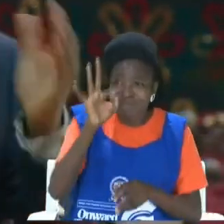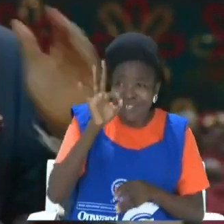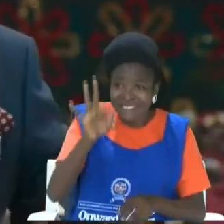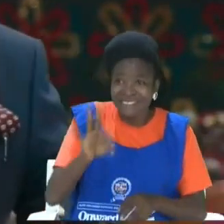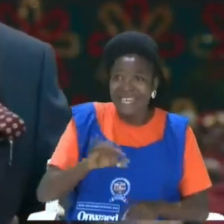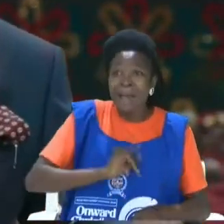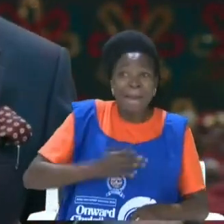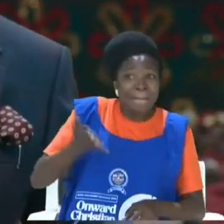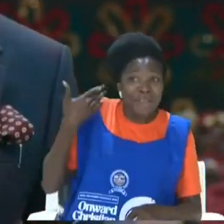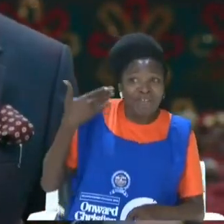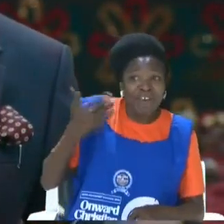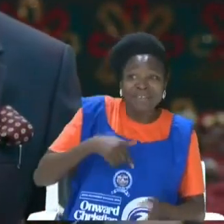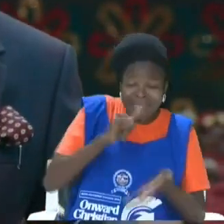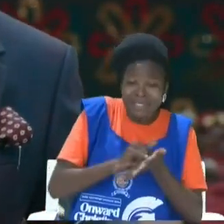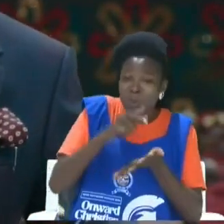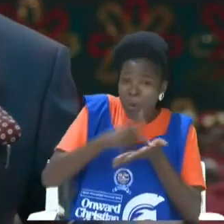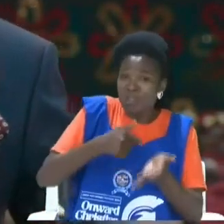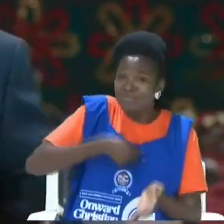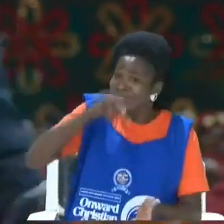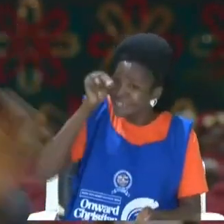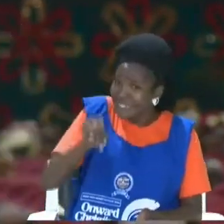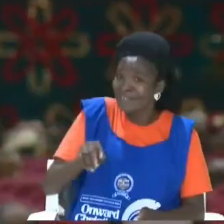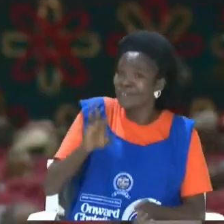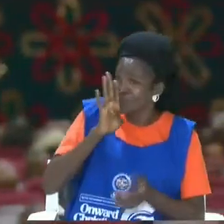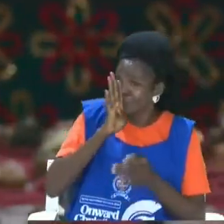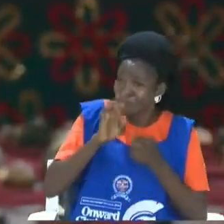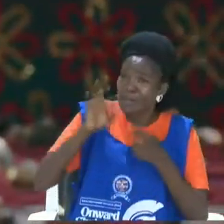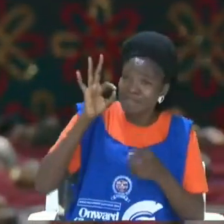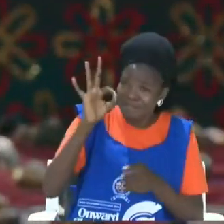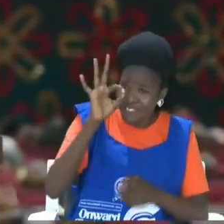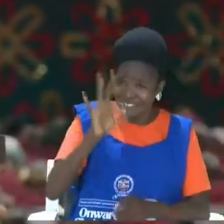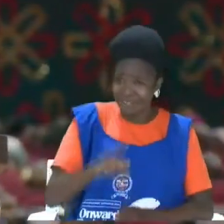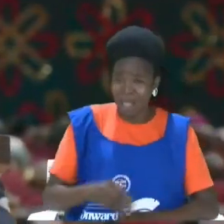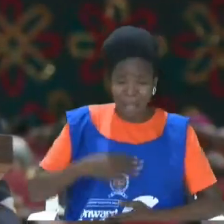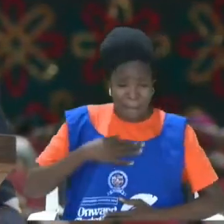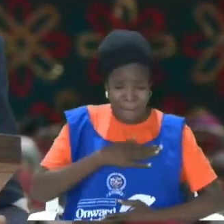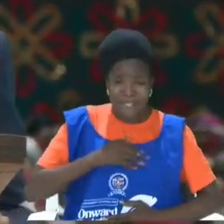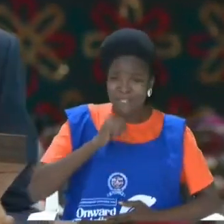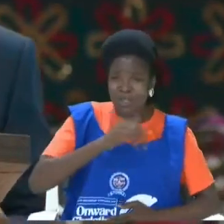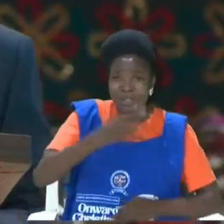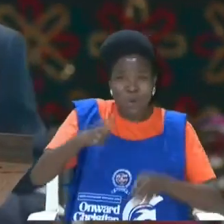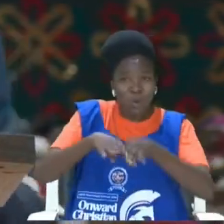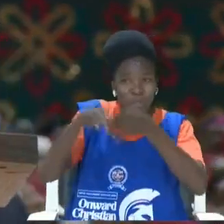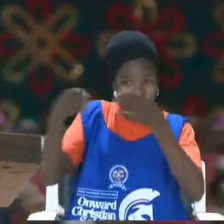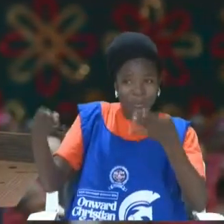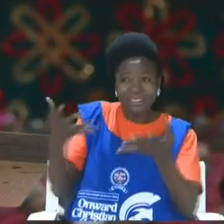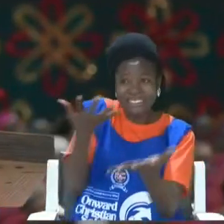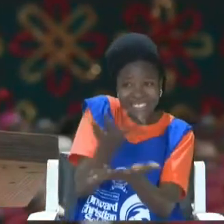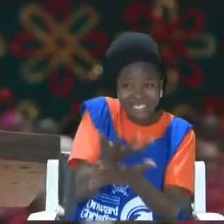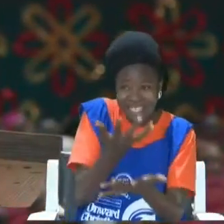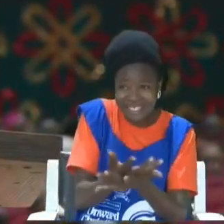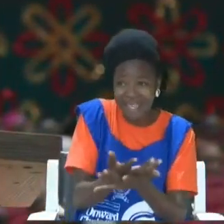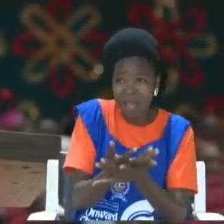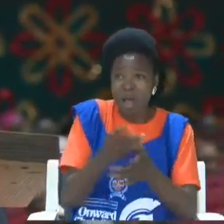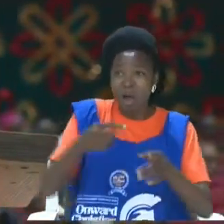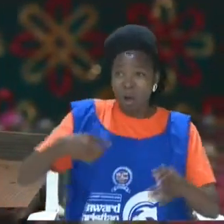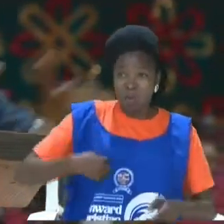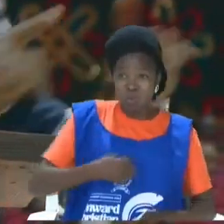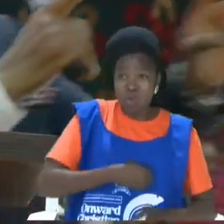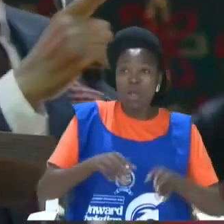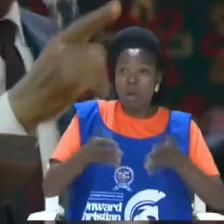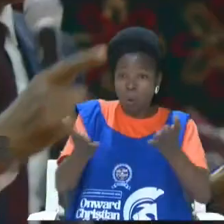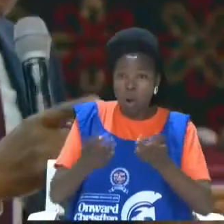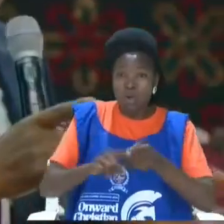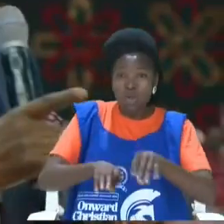was looking for. He said, please, not only opening the cells, that we want to open